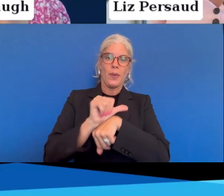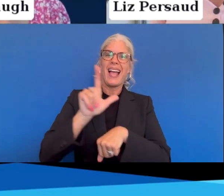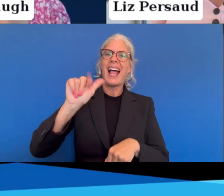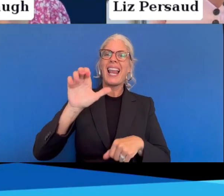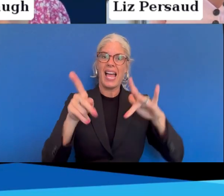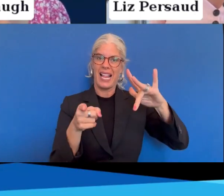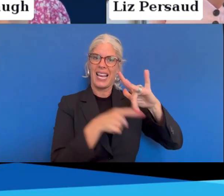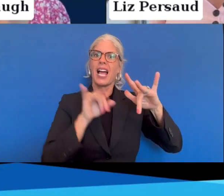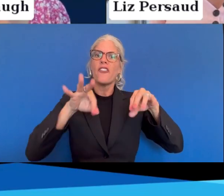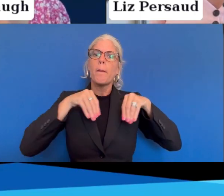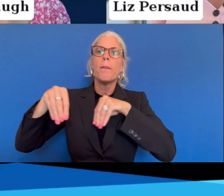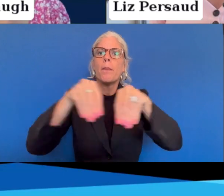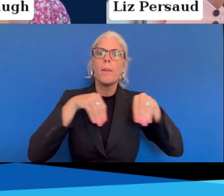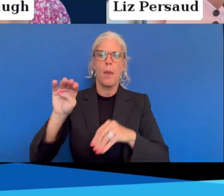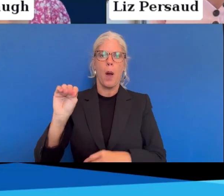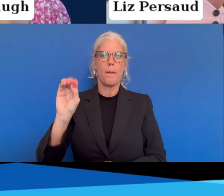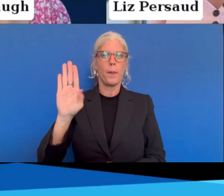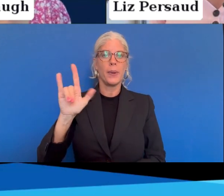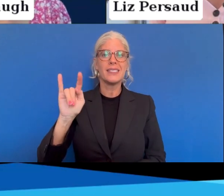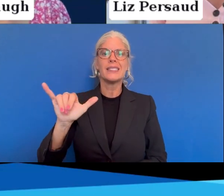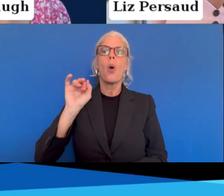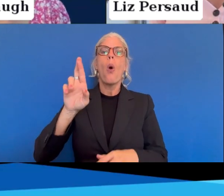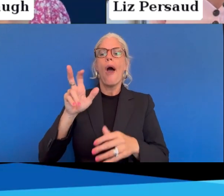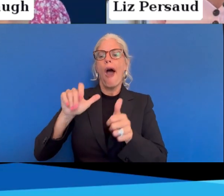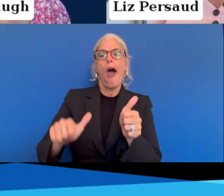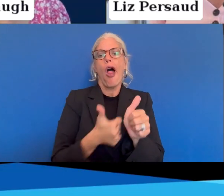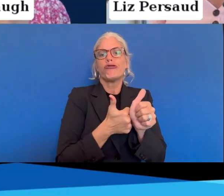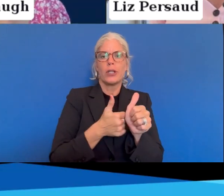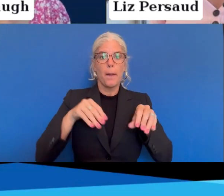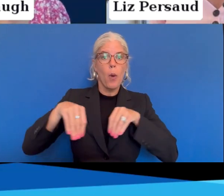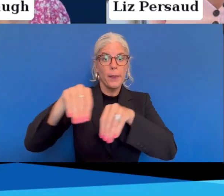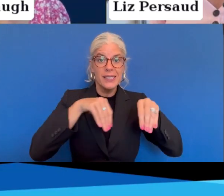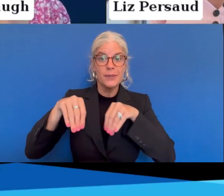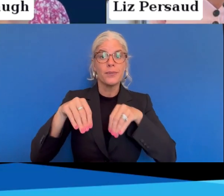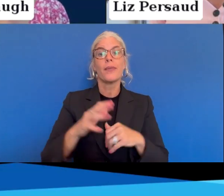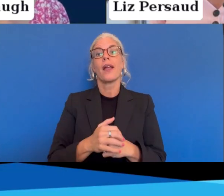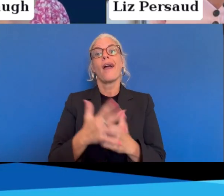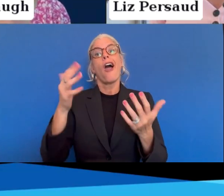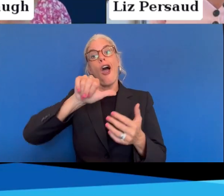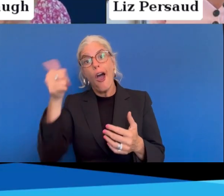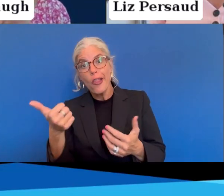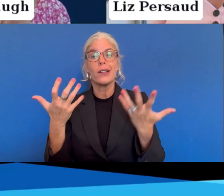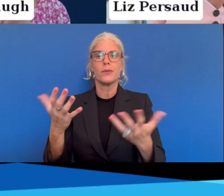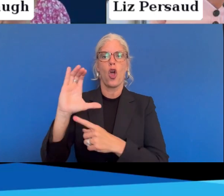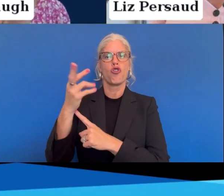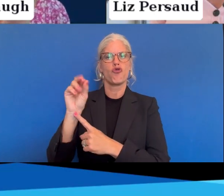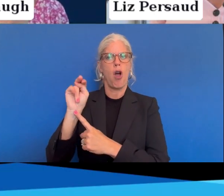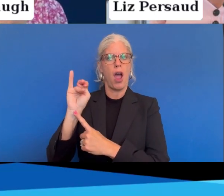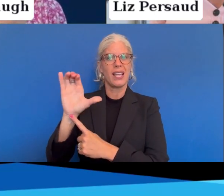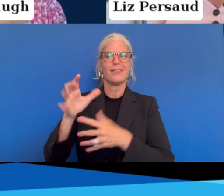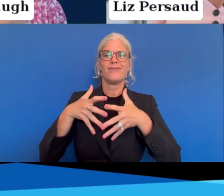be chronic inflammation or repetitive infections. Another is chronic